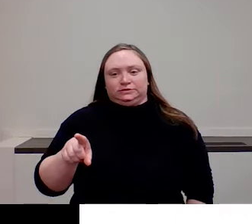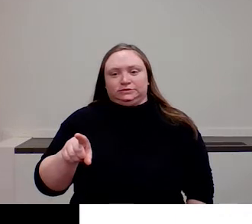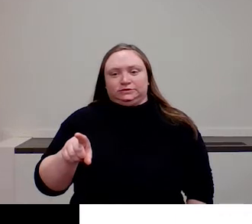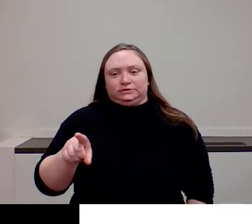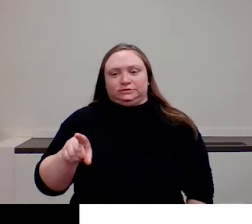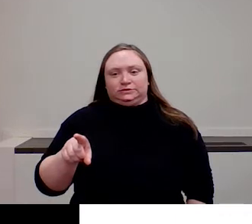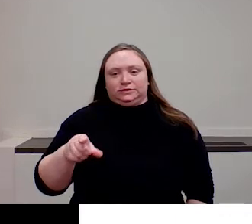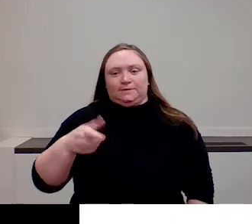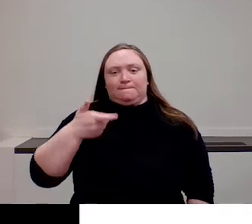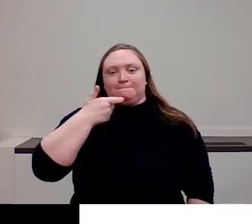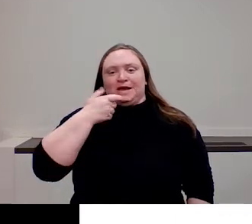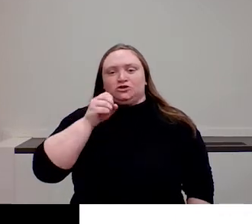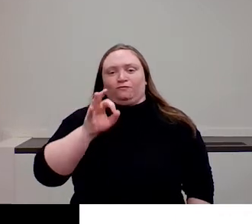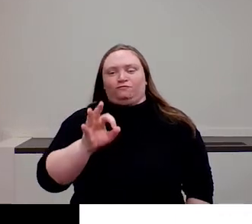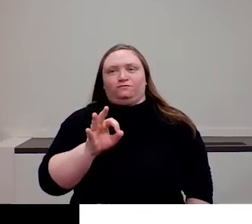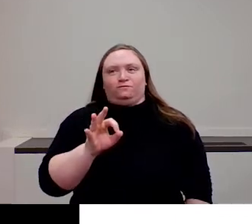Mic's on.